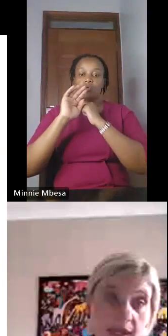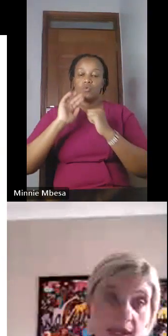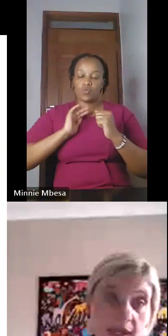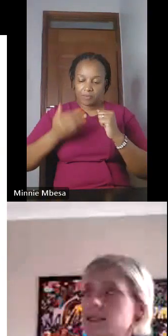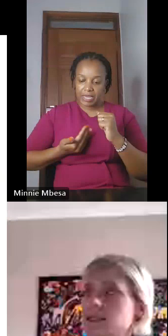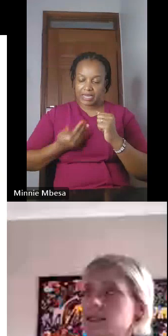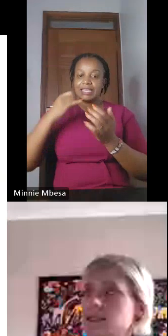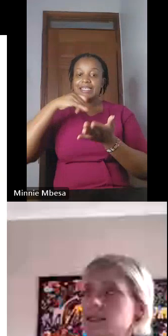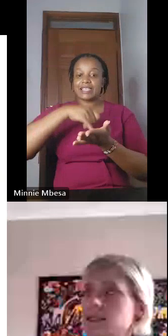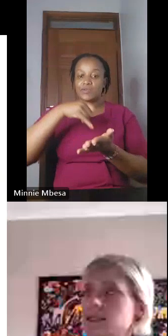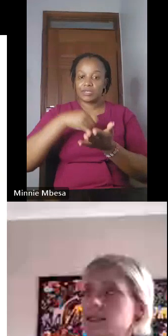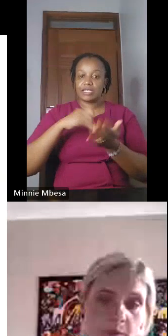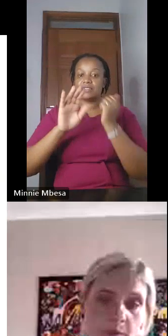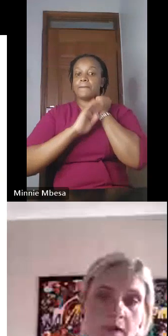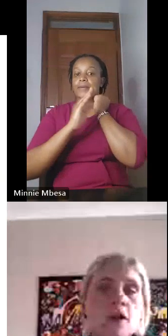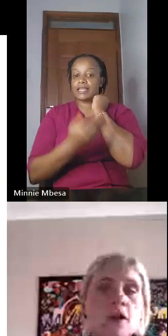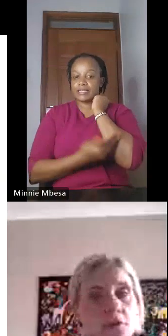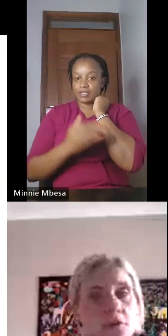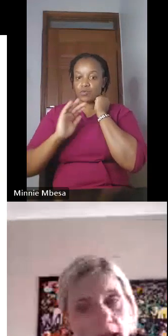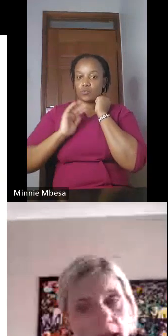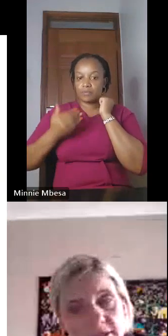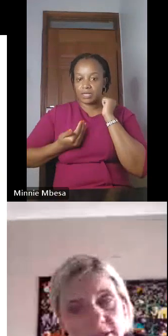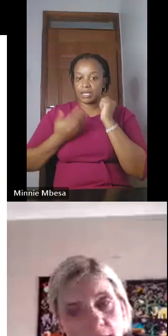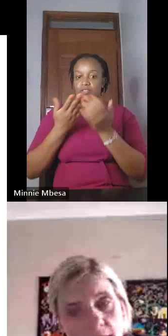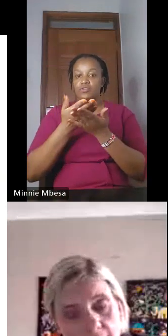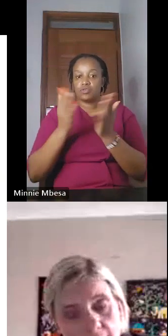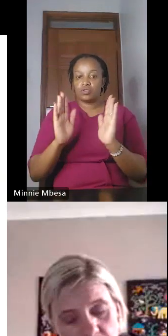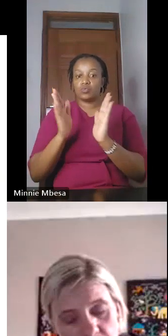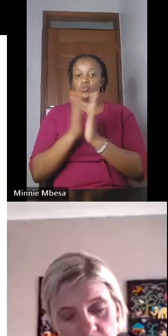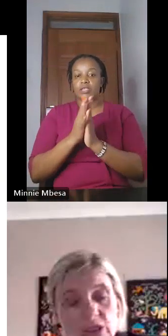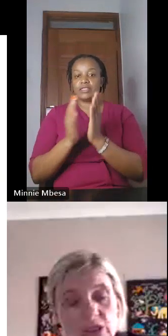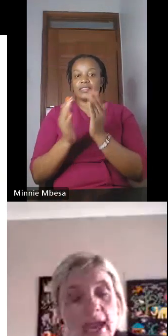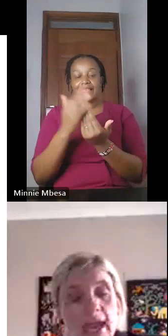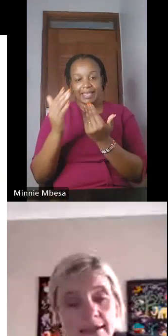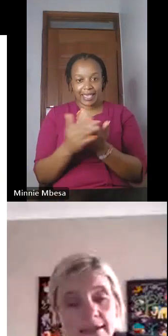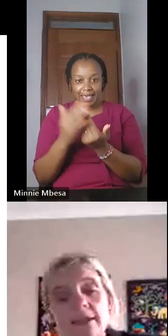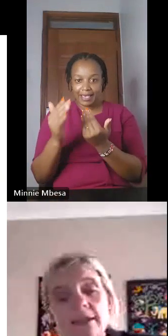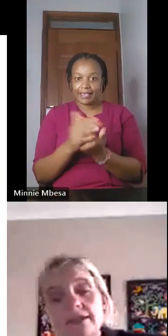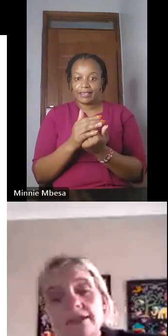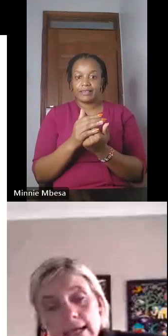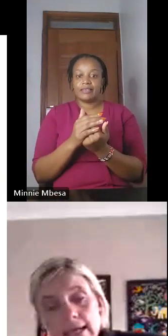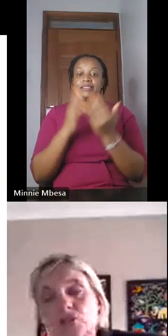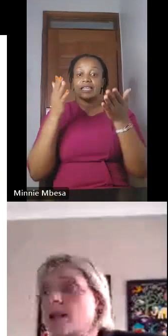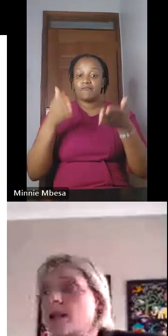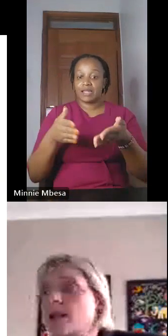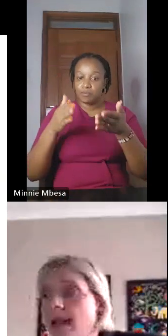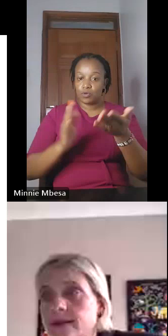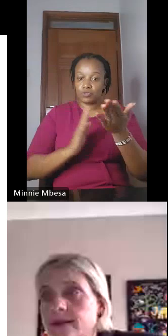care responsibilities, is available throughout our application and selection